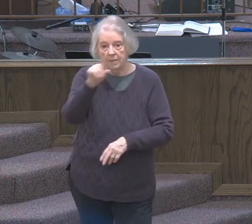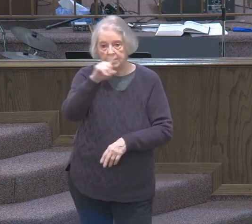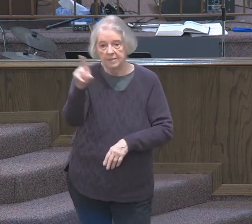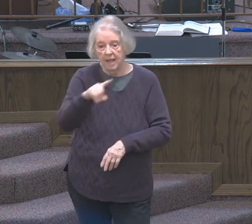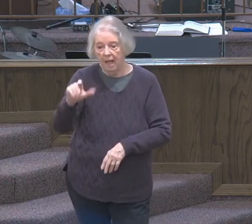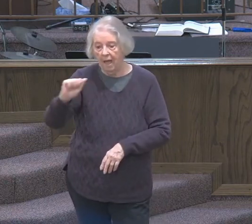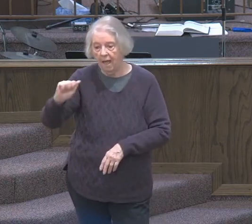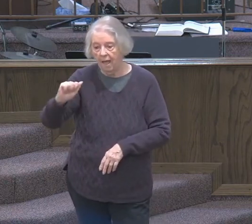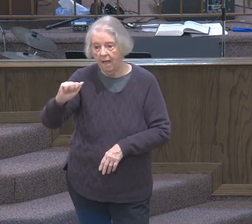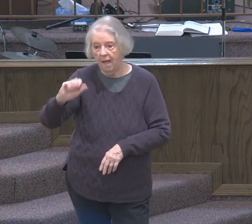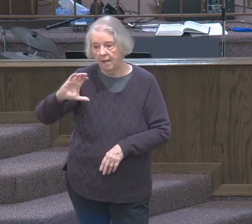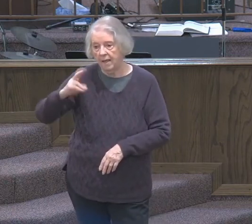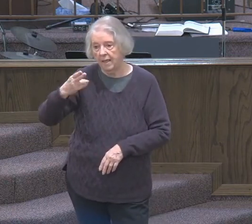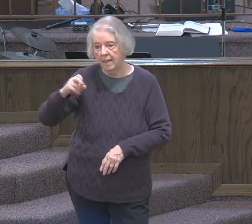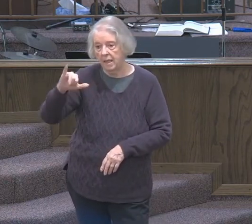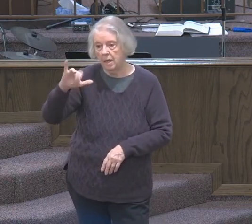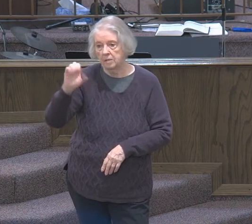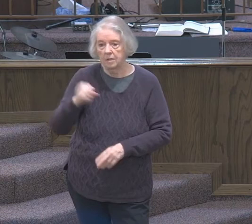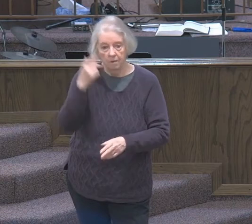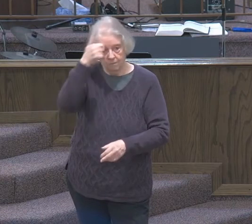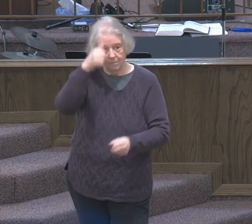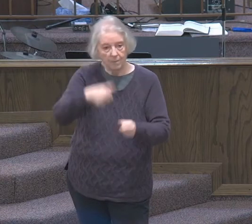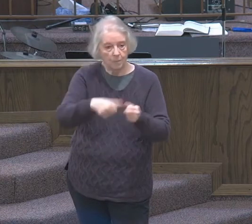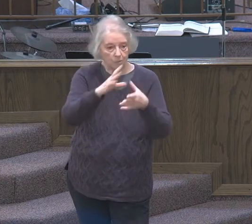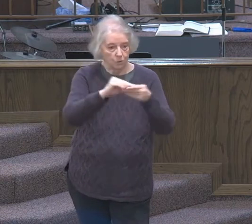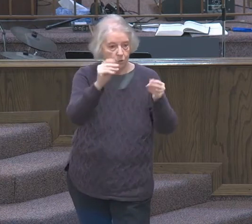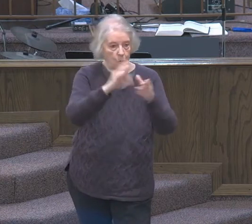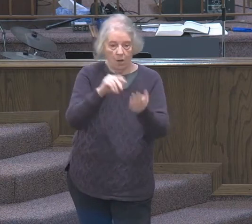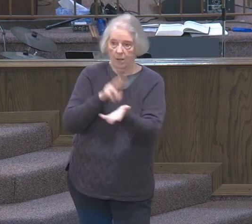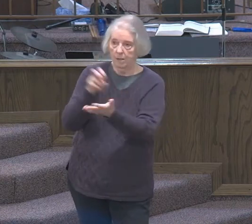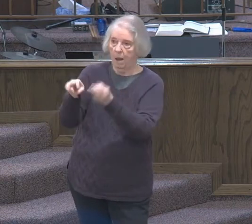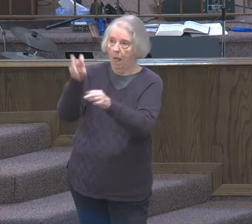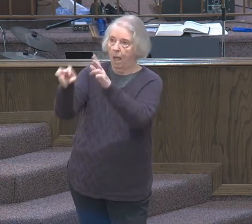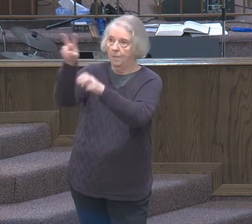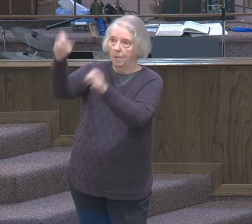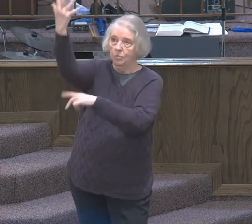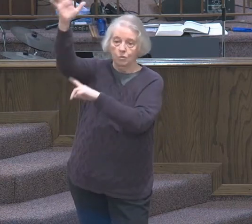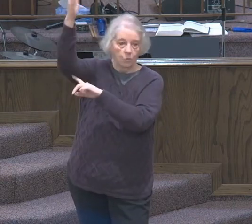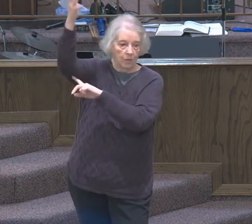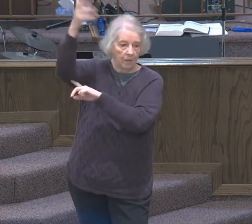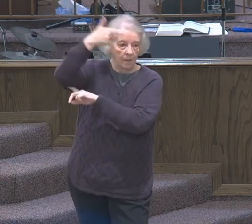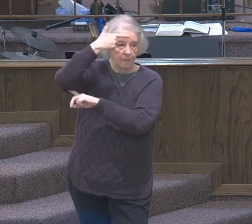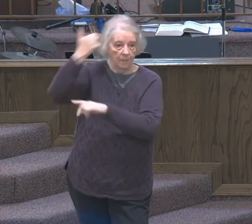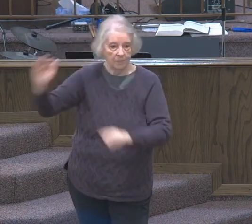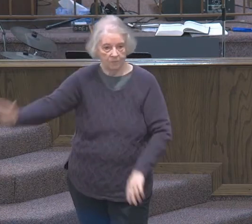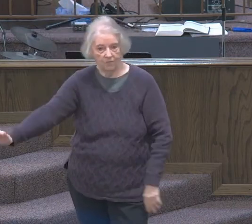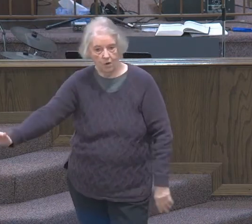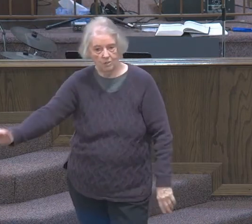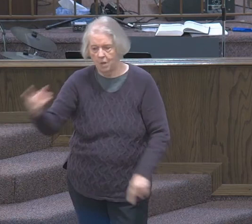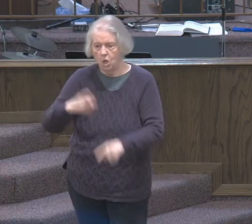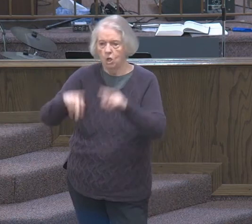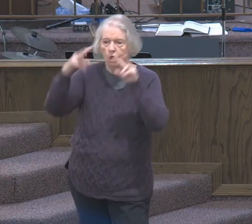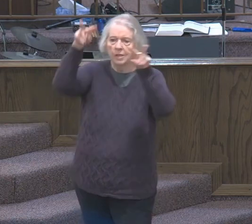with repentance and generosity. You see in Luke chapter 19 and verse 18,